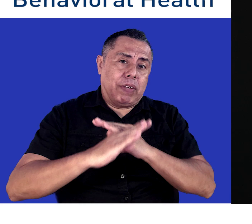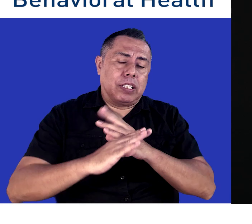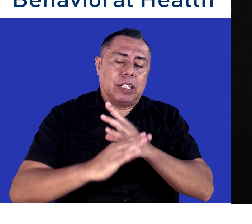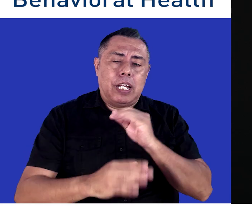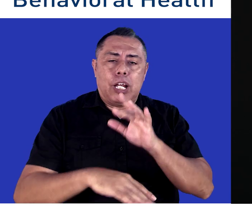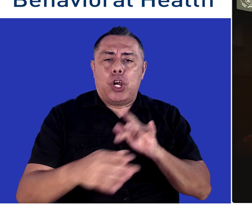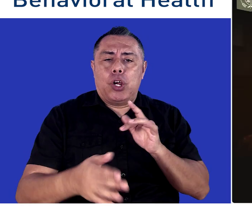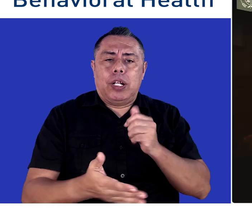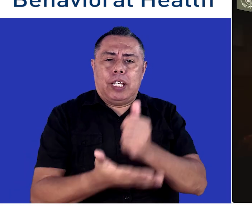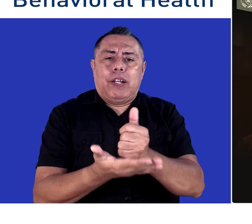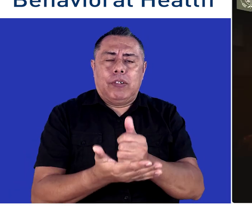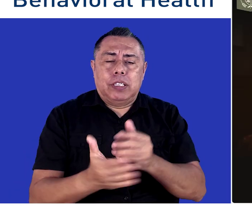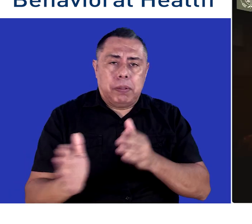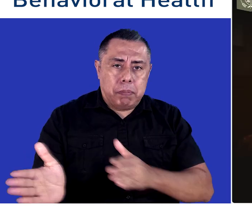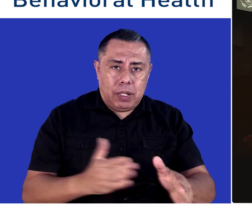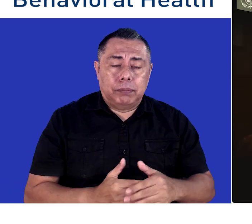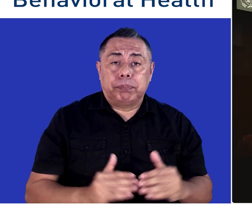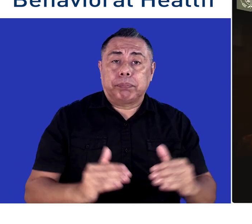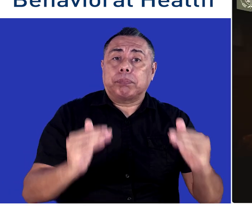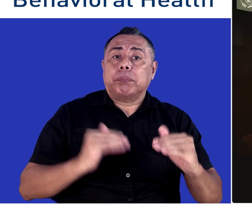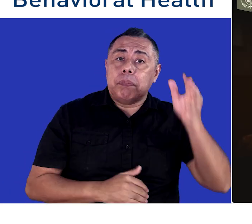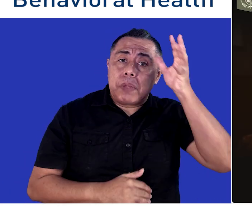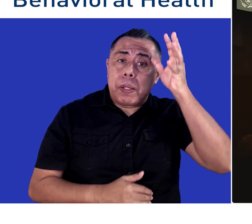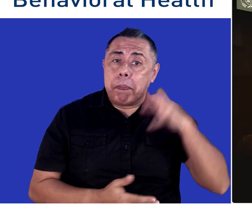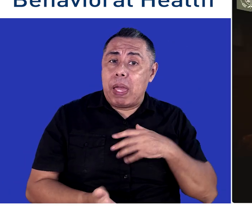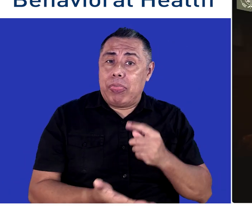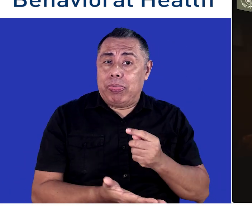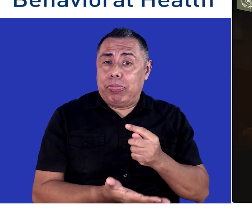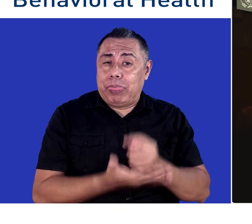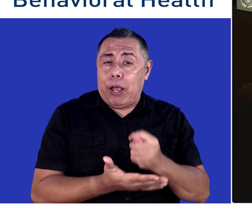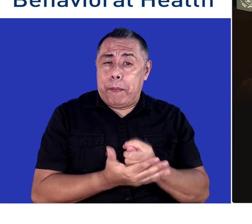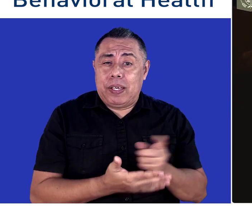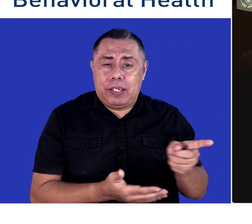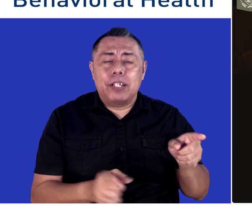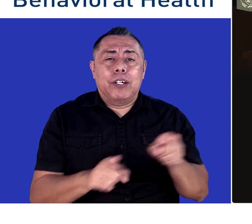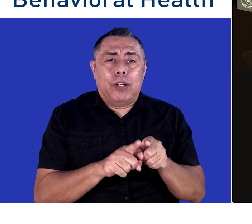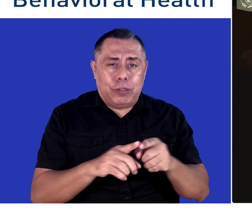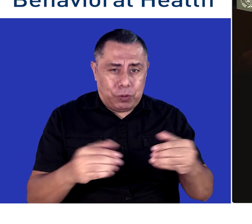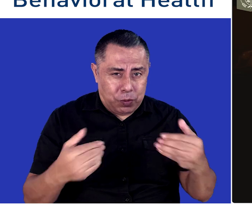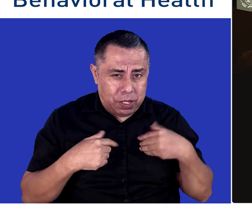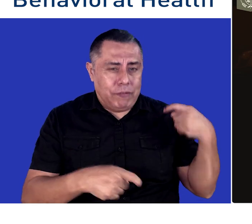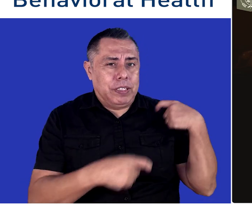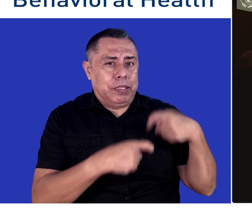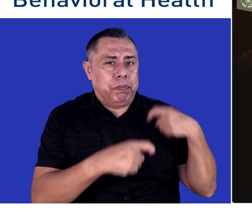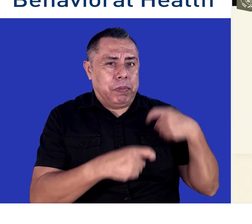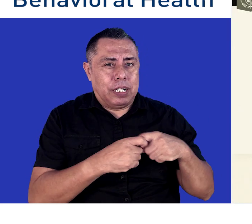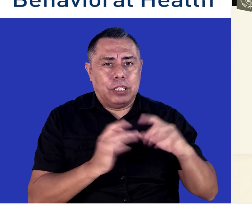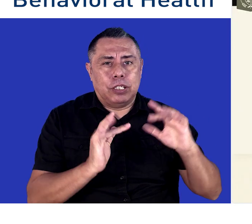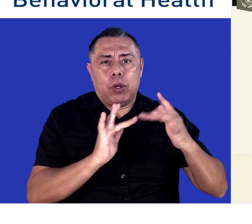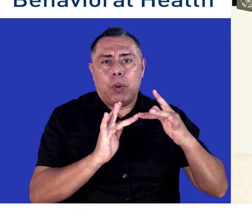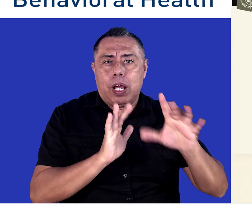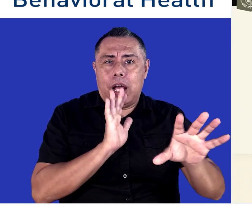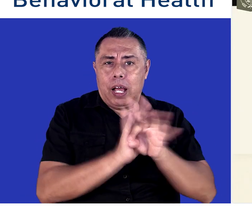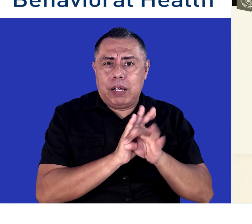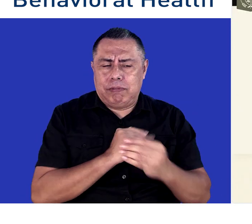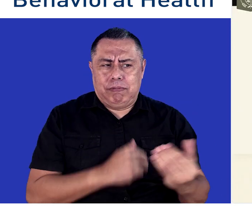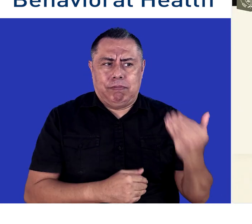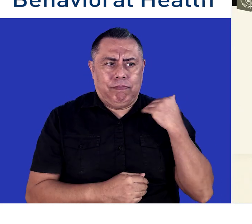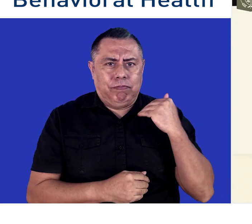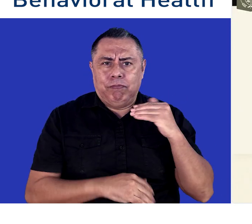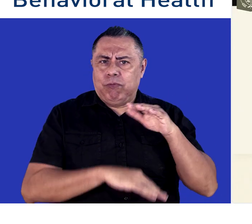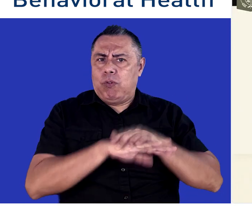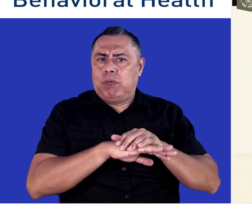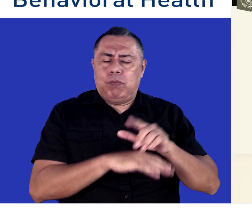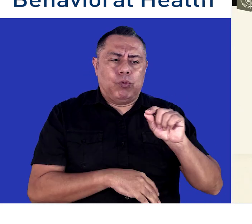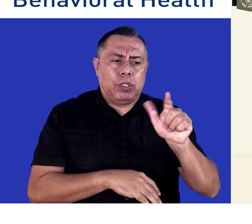Early Intervention Plan. Man Therapy now also has an active Spanish website option that went live